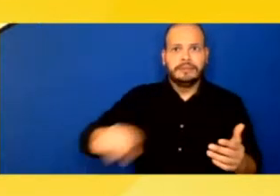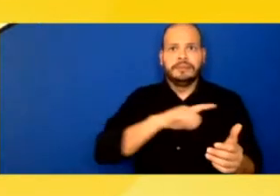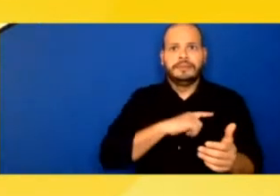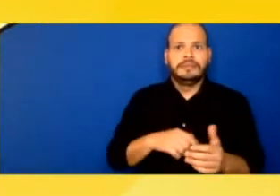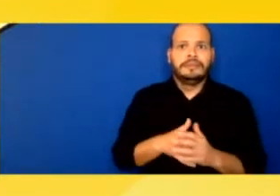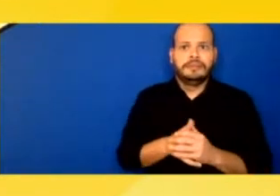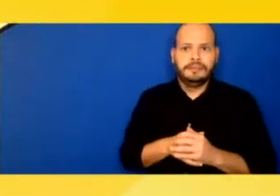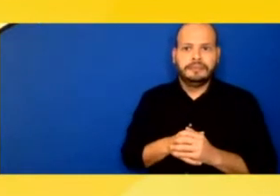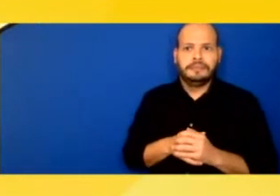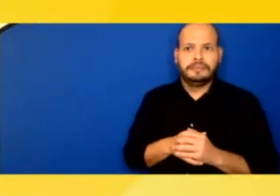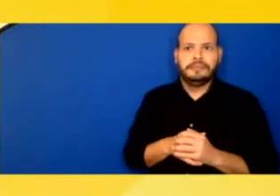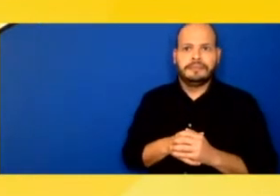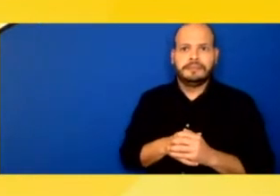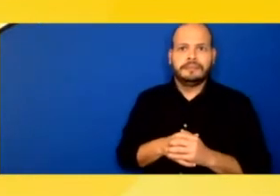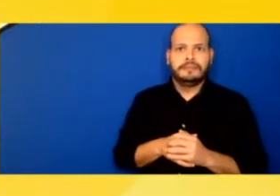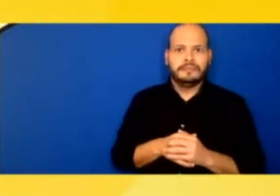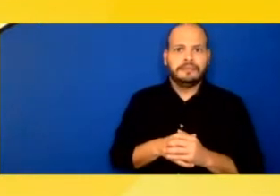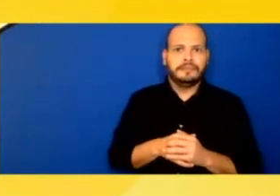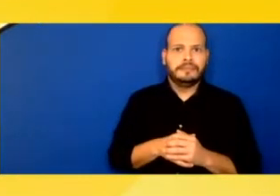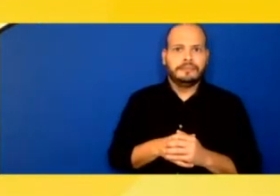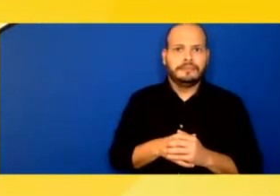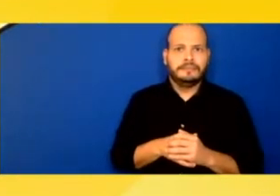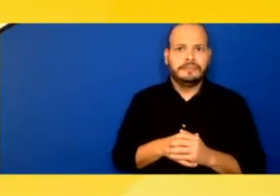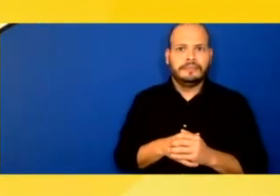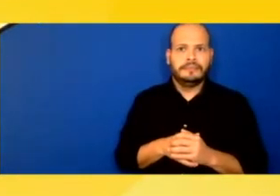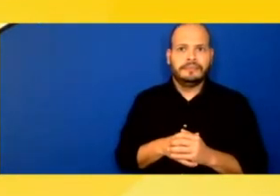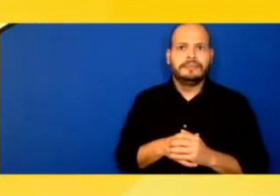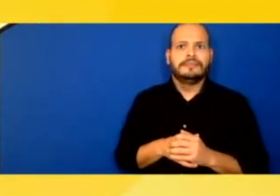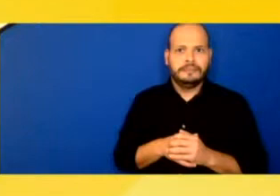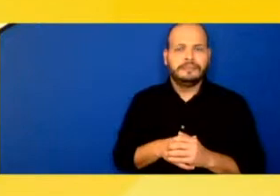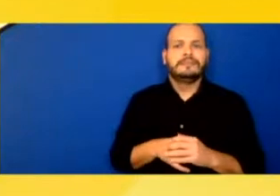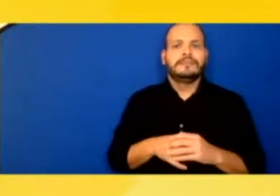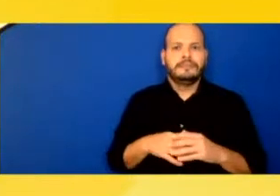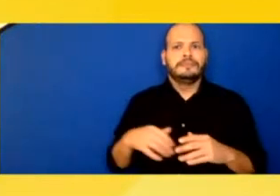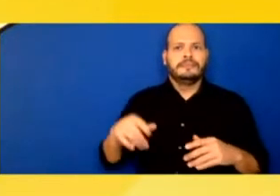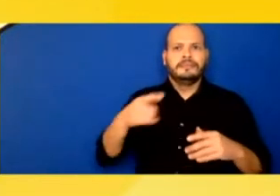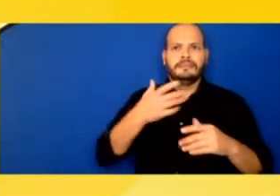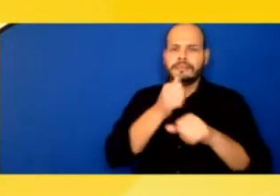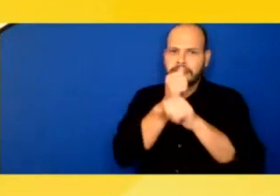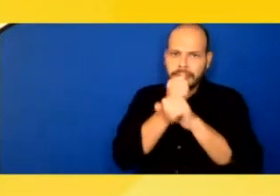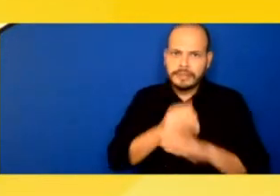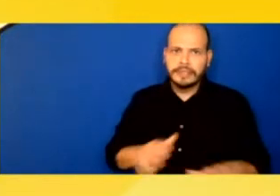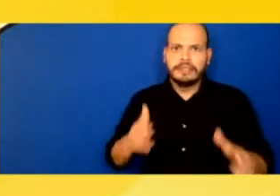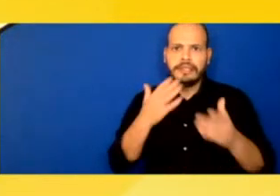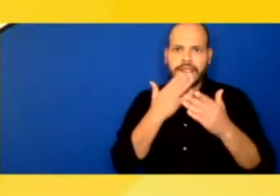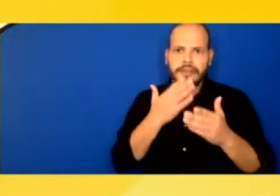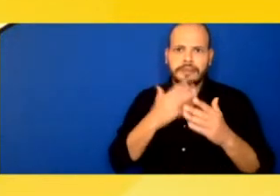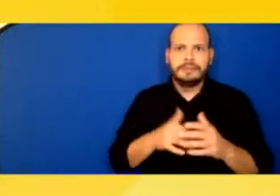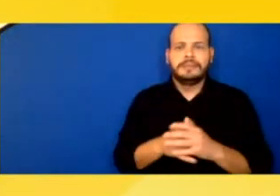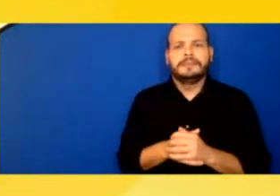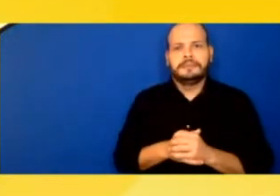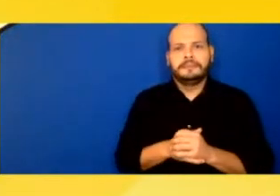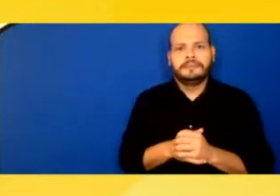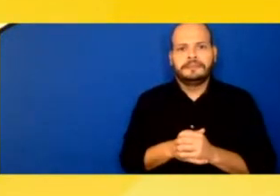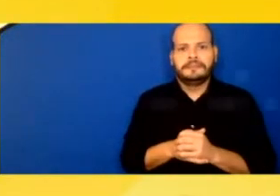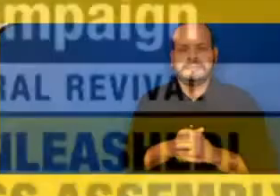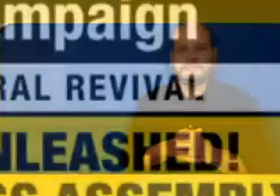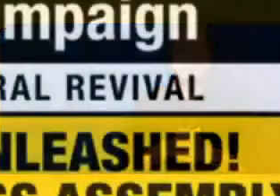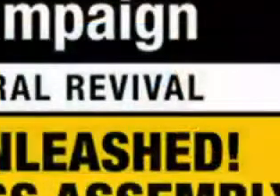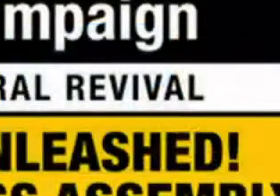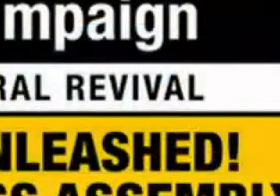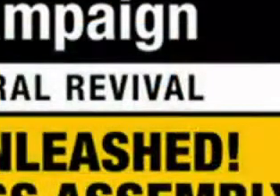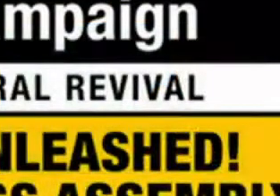Hale, all of you joining us today. Blessings. Thank you. Go in peace. Thank you.